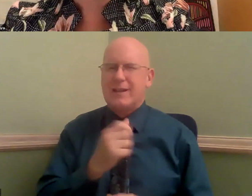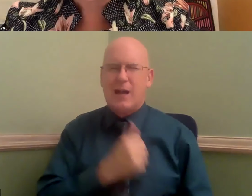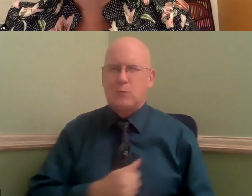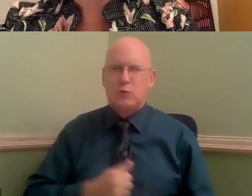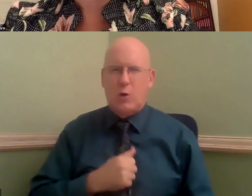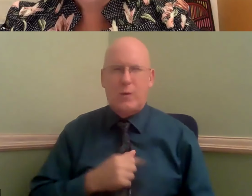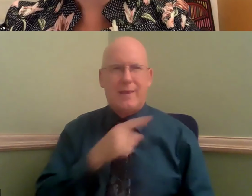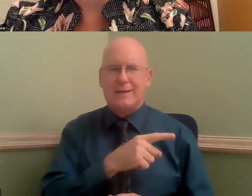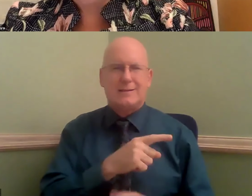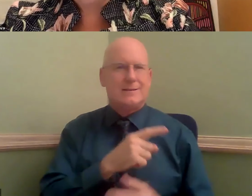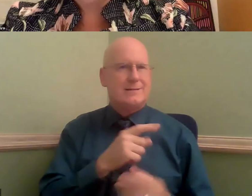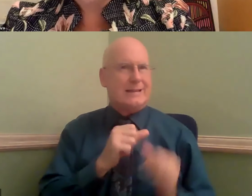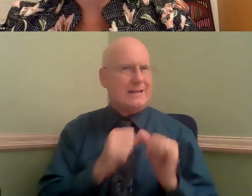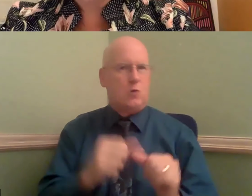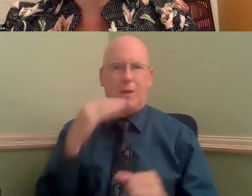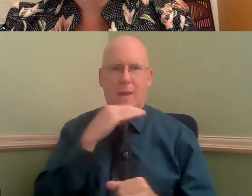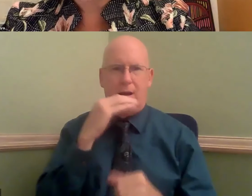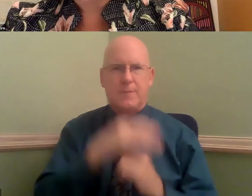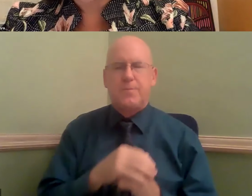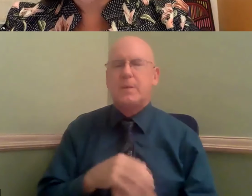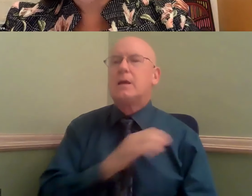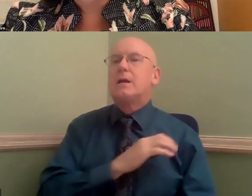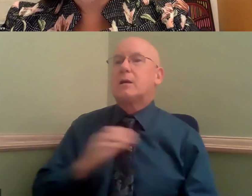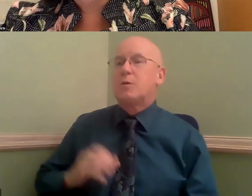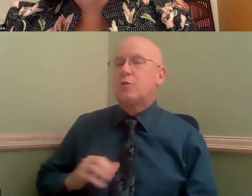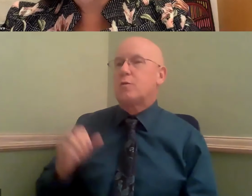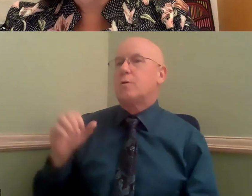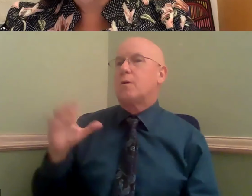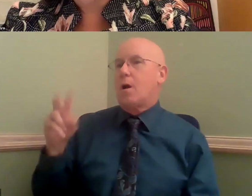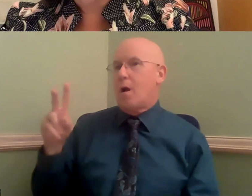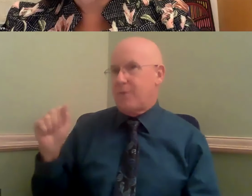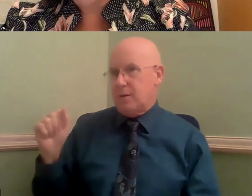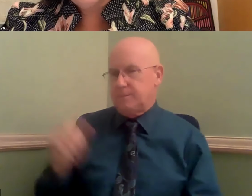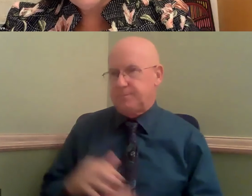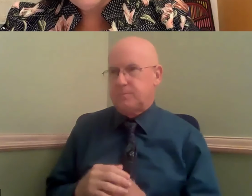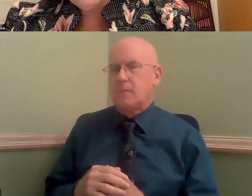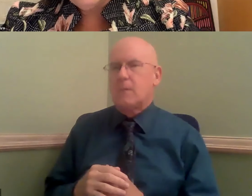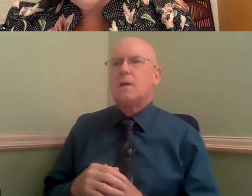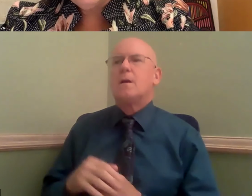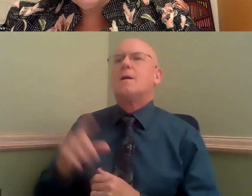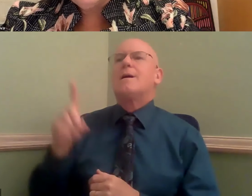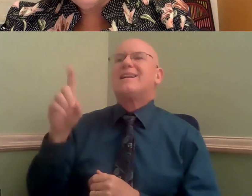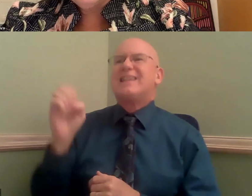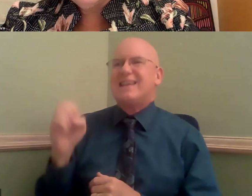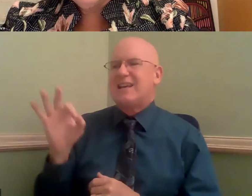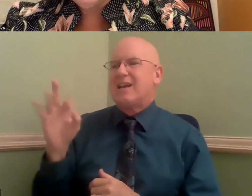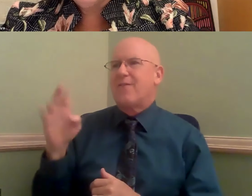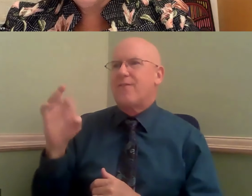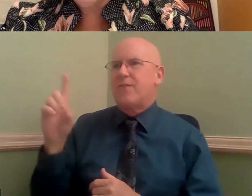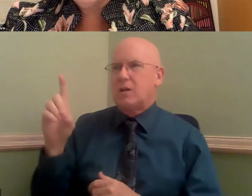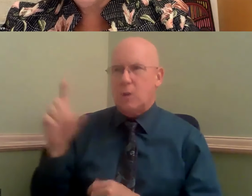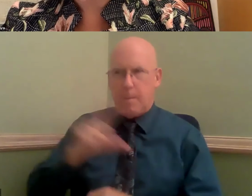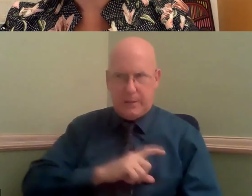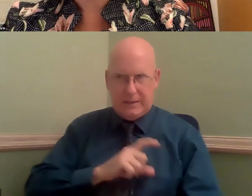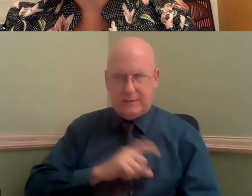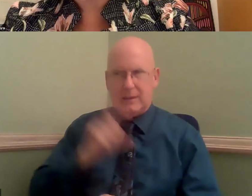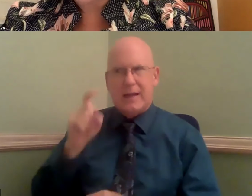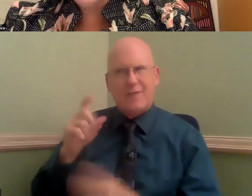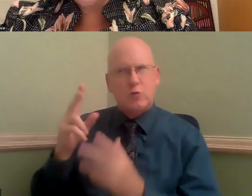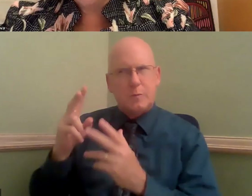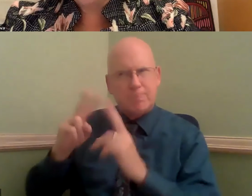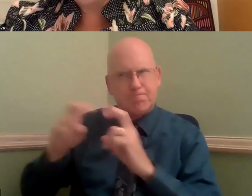this persists. And Commissioner Cava, so the term defunding police, I think needs to be sort of unpacked for some